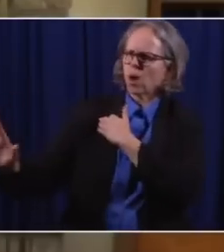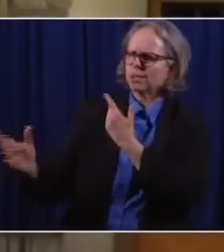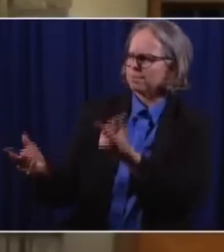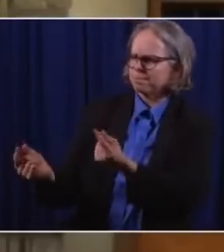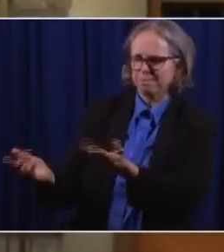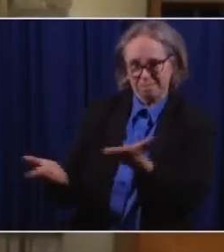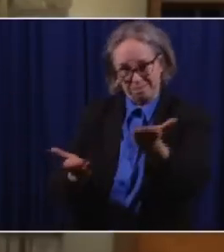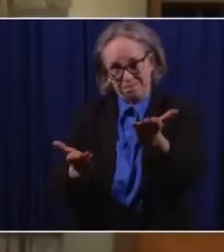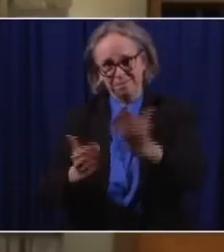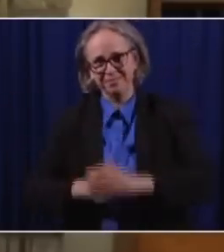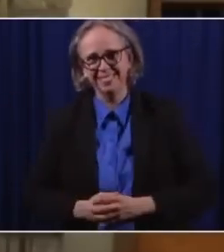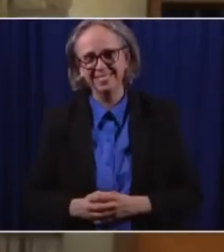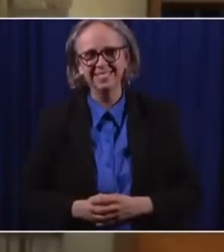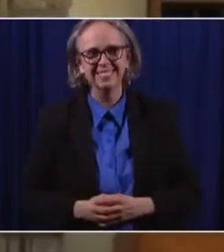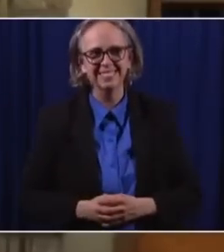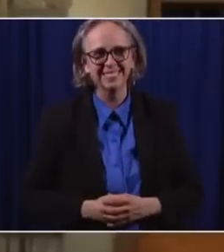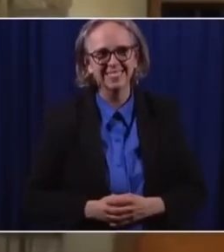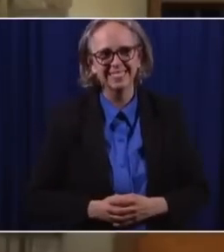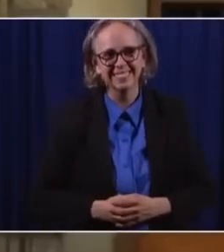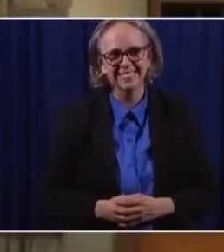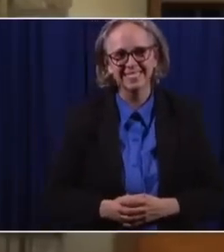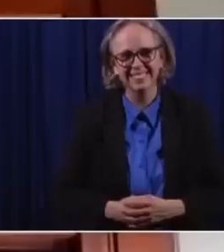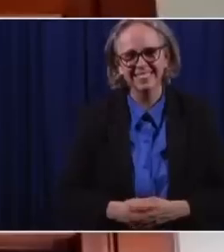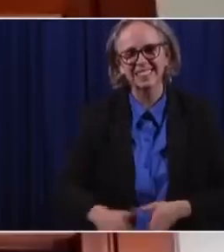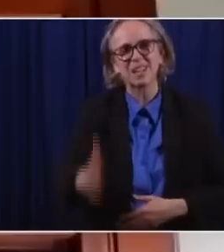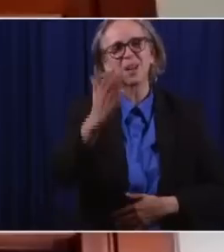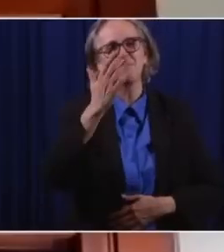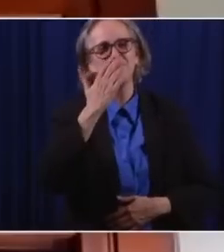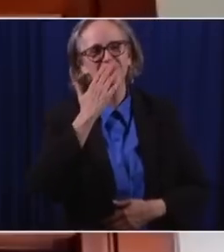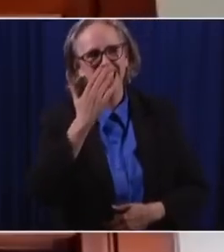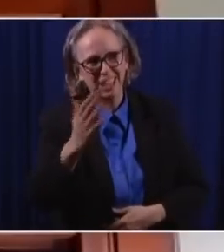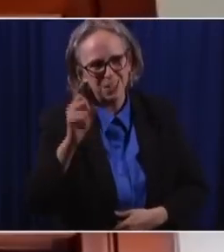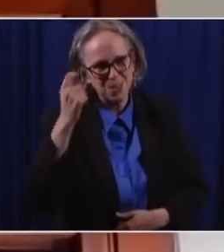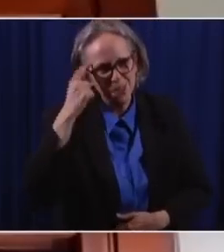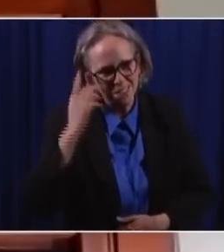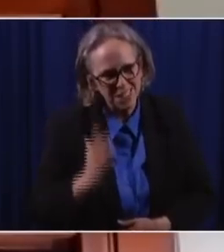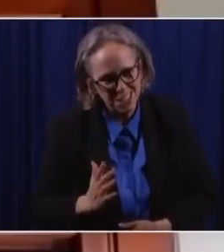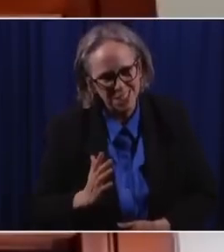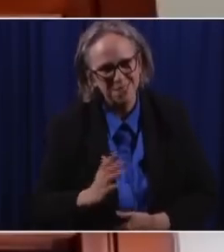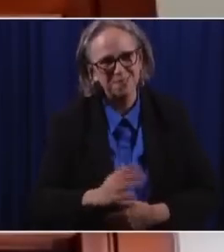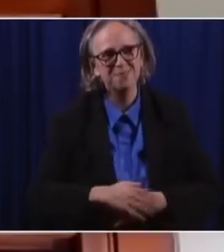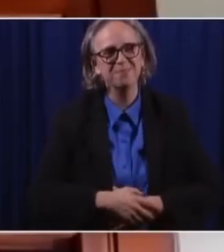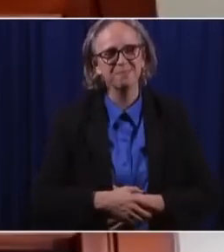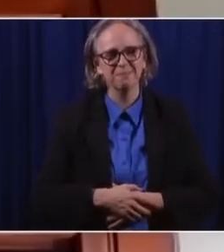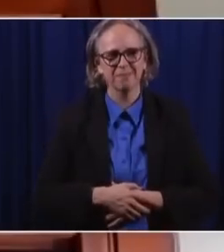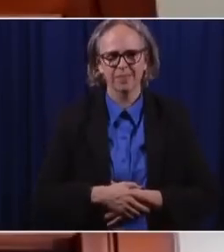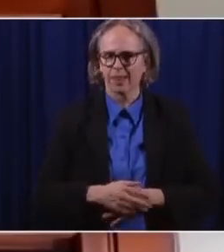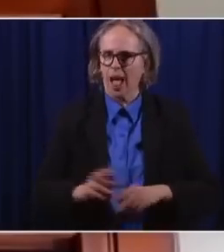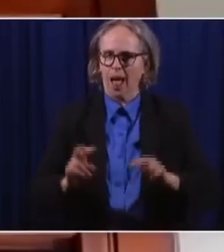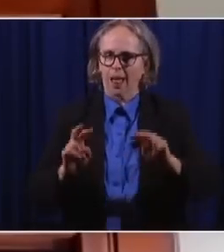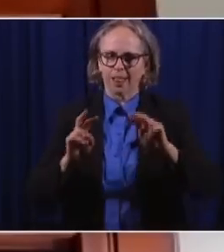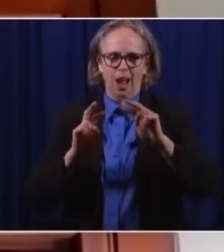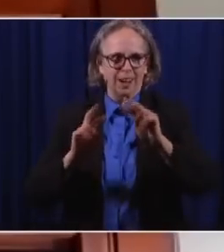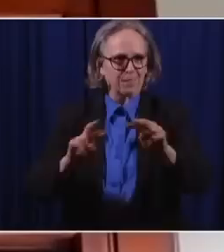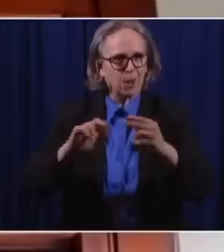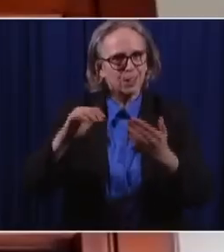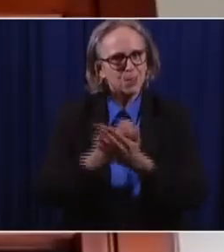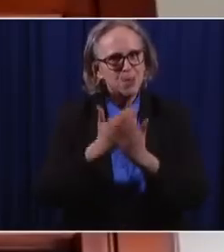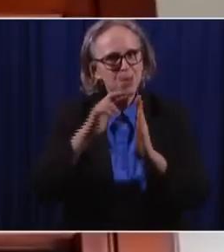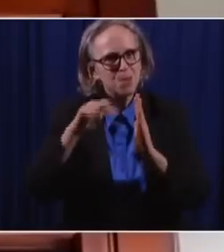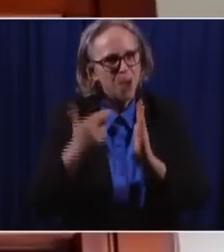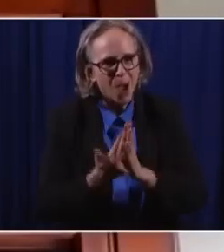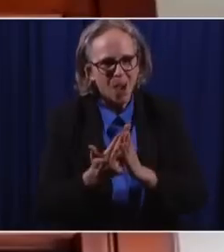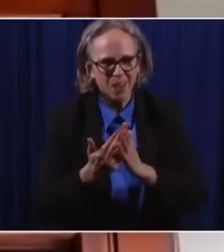department. Yes, thank you, Governor DeWine, and certainly I'm very looking forward to this new role and working with the great